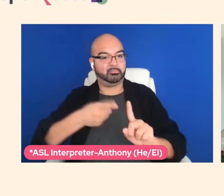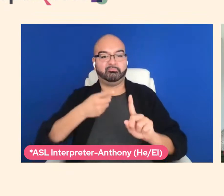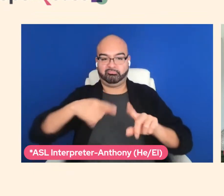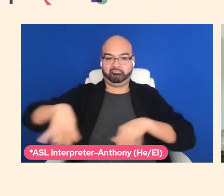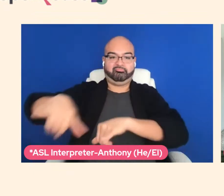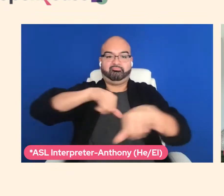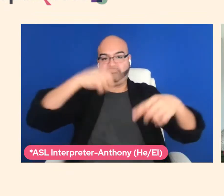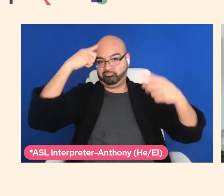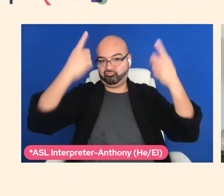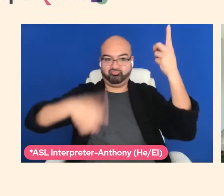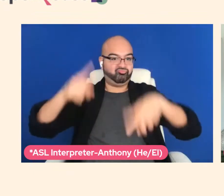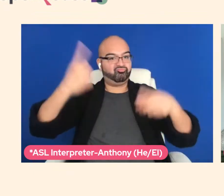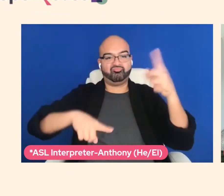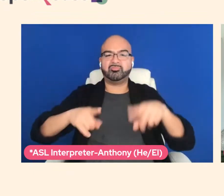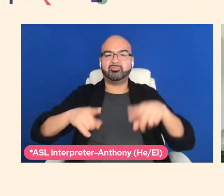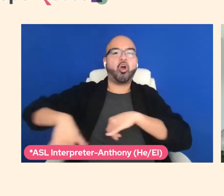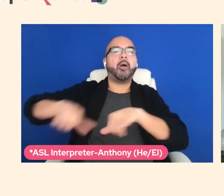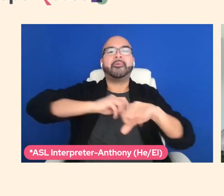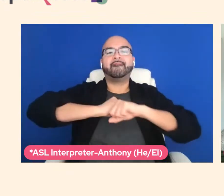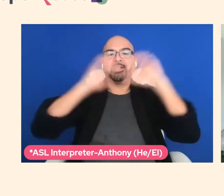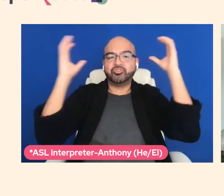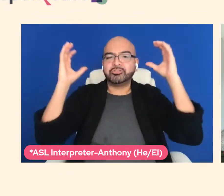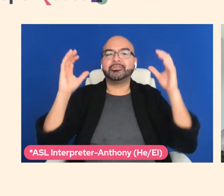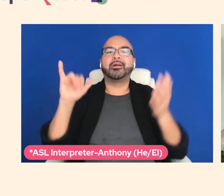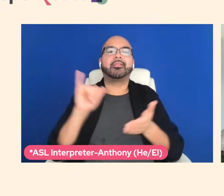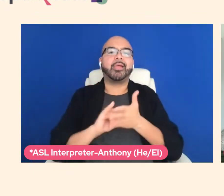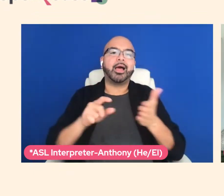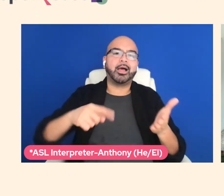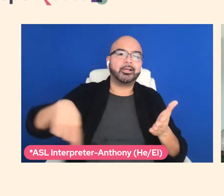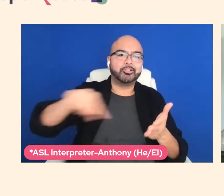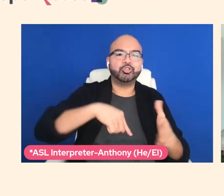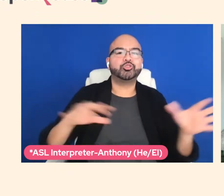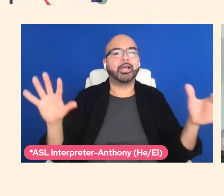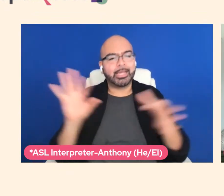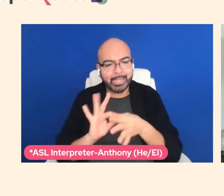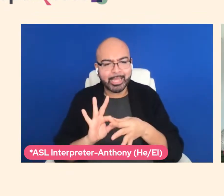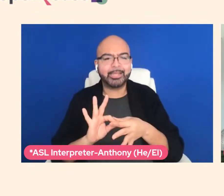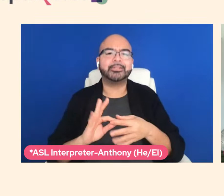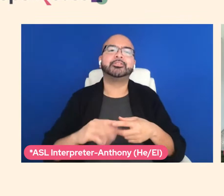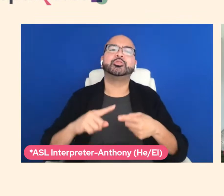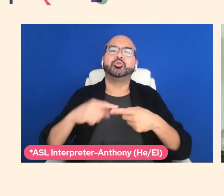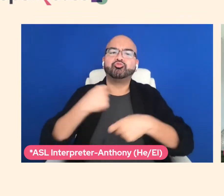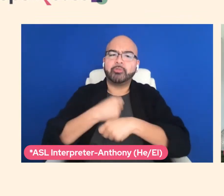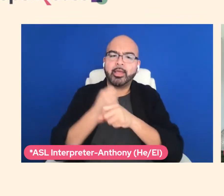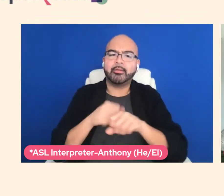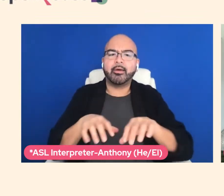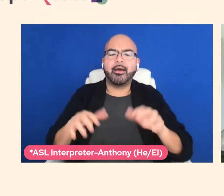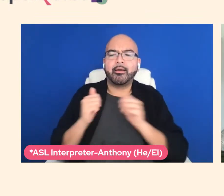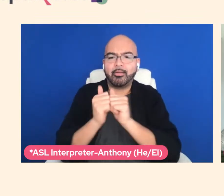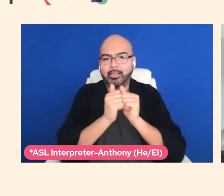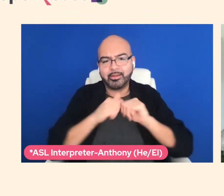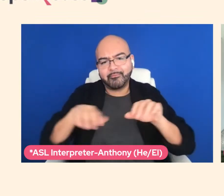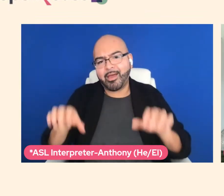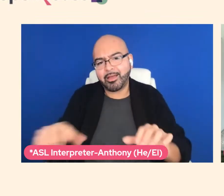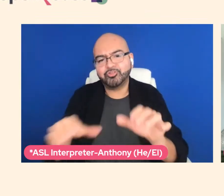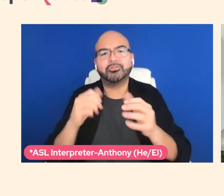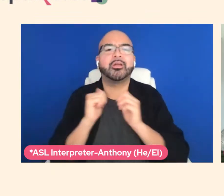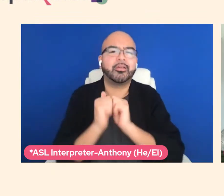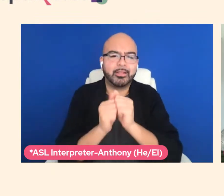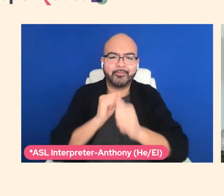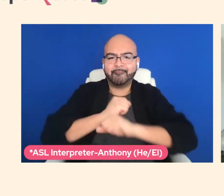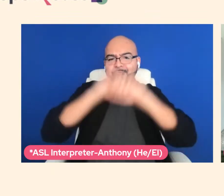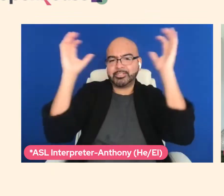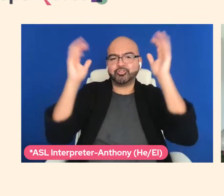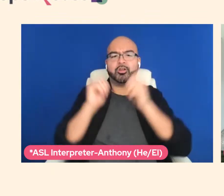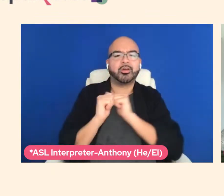common vision that you connect together to create collective action, and collective vision and collective outcomes